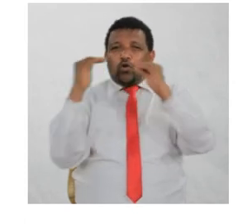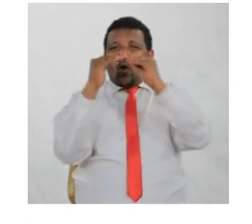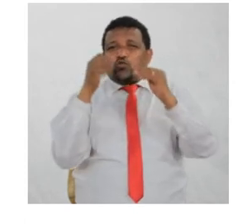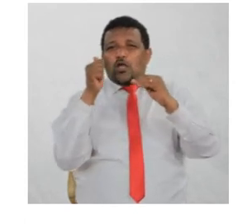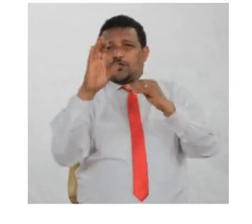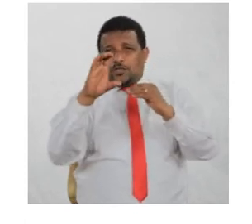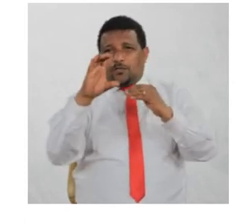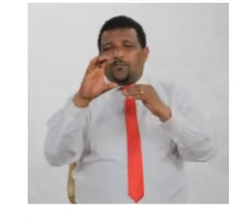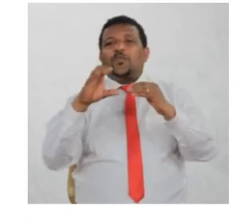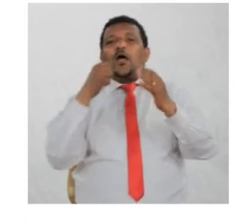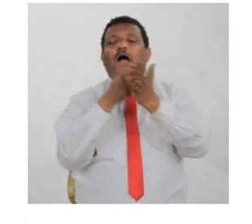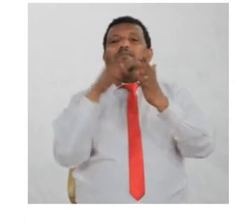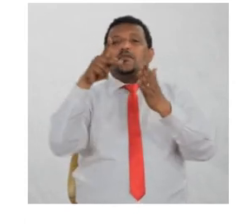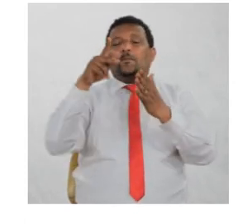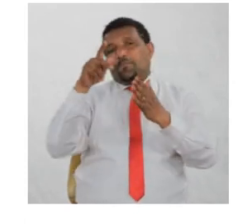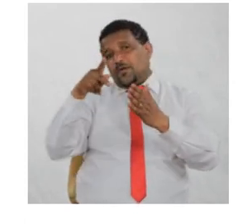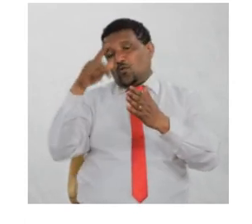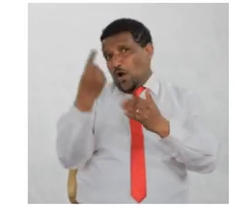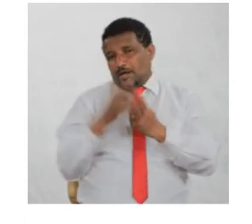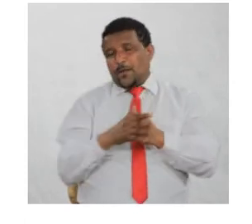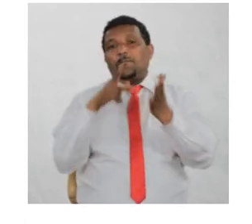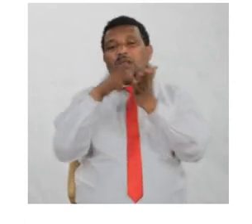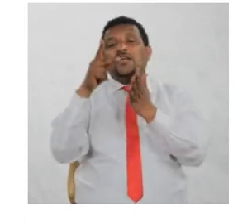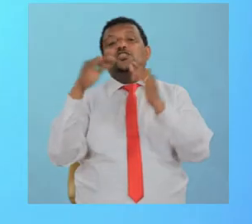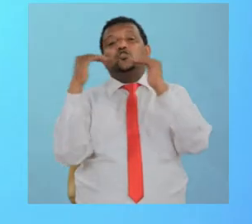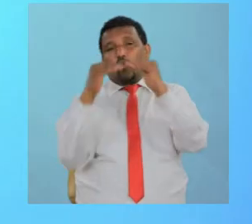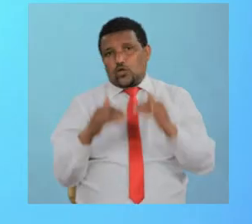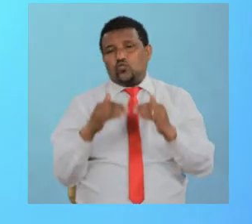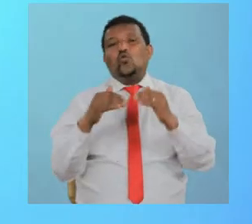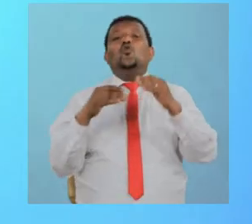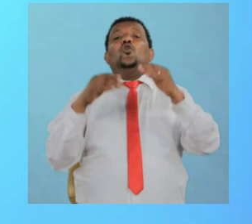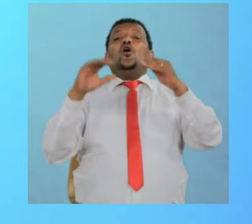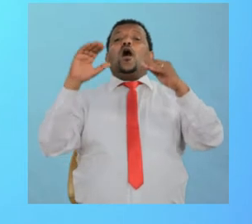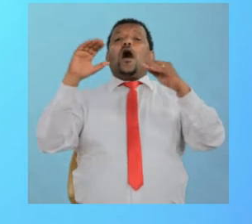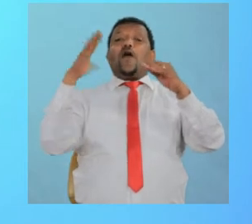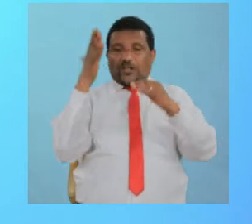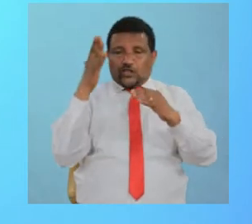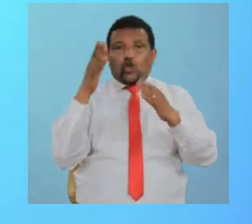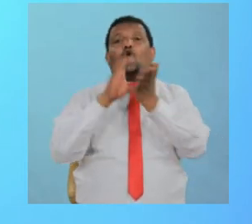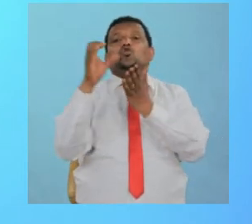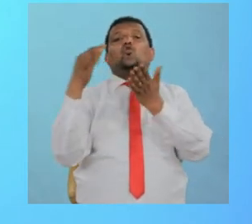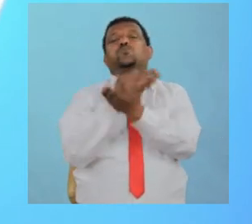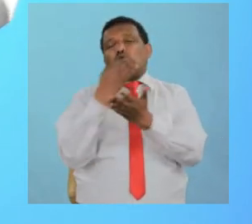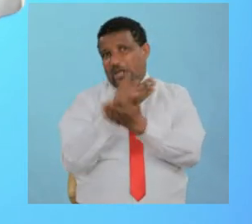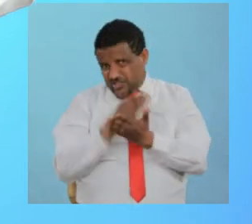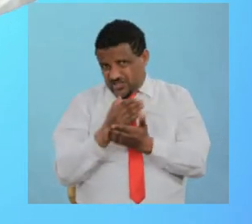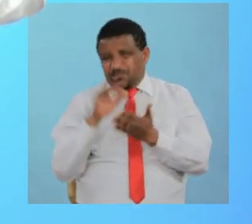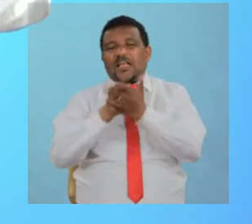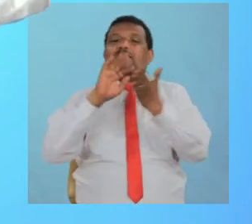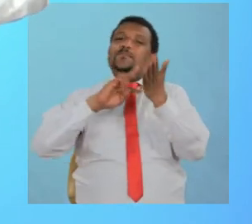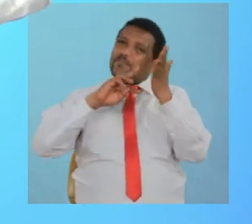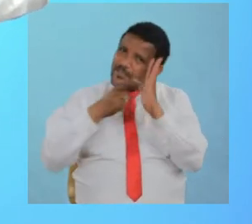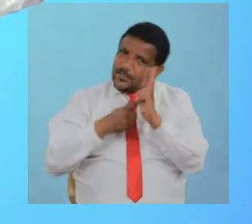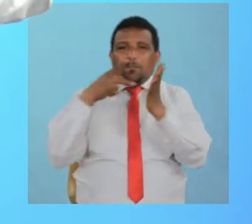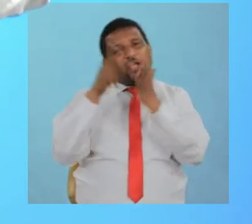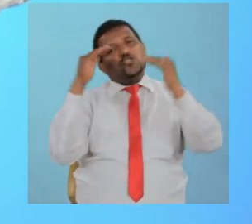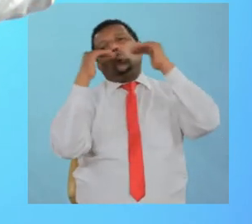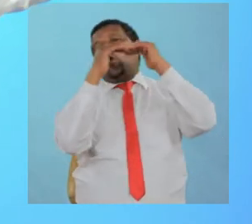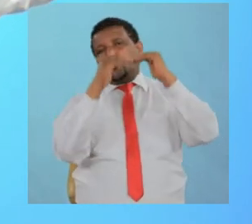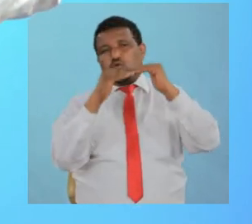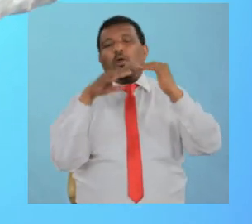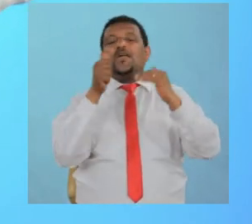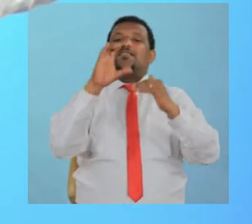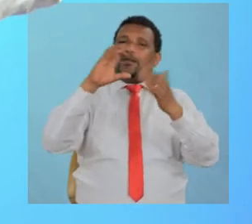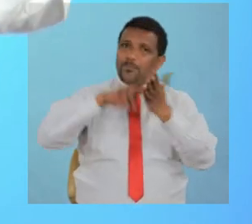price is at P1, the price is equal to the average cost of production. That means price equals to